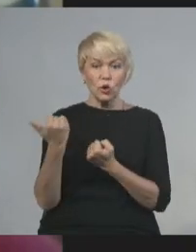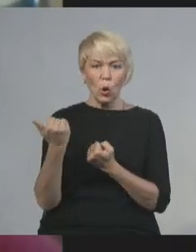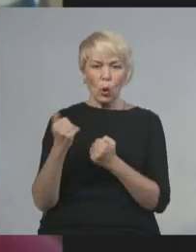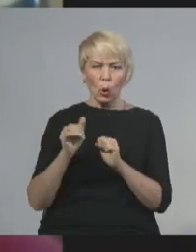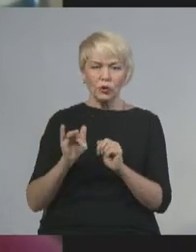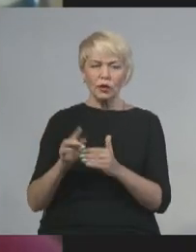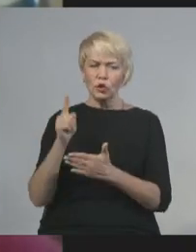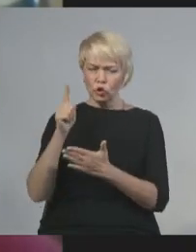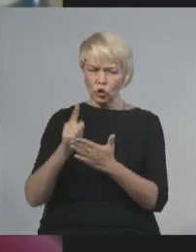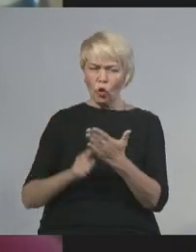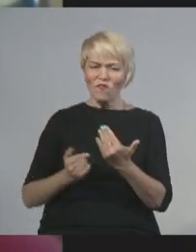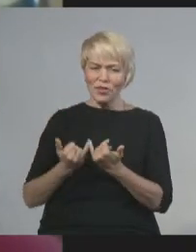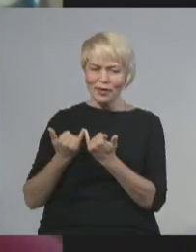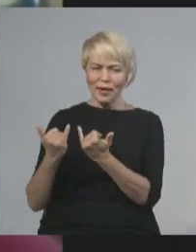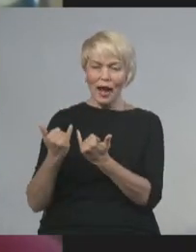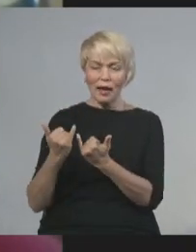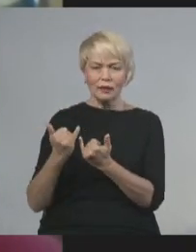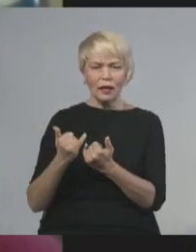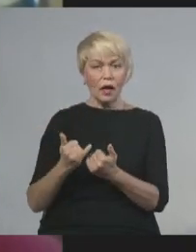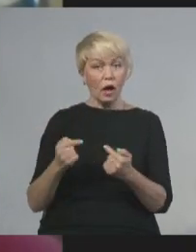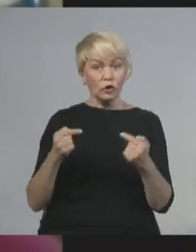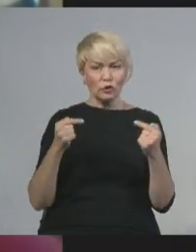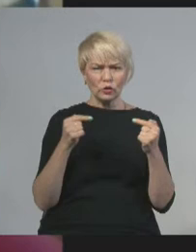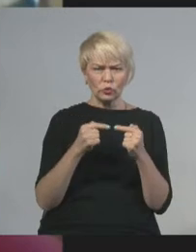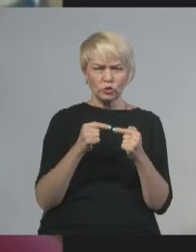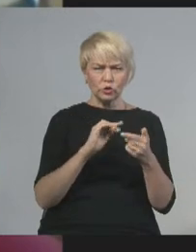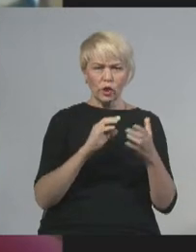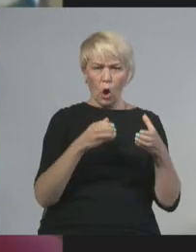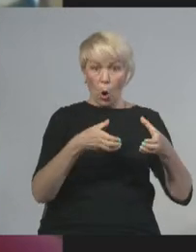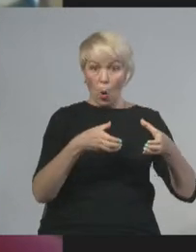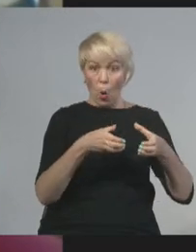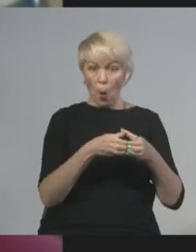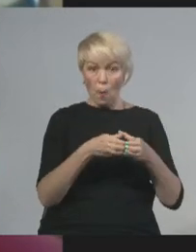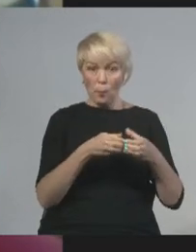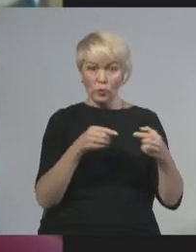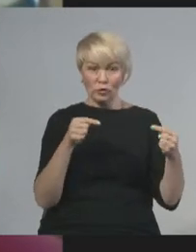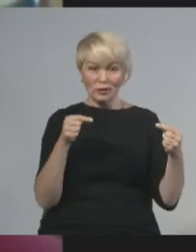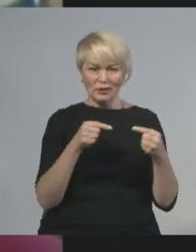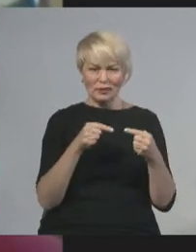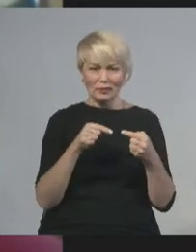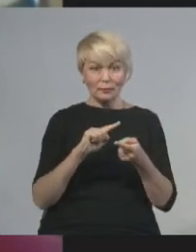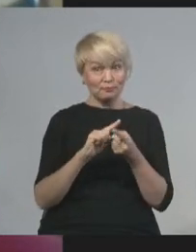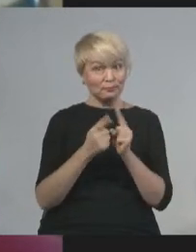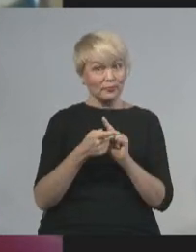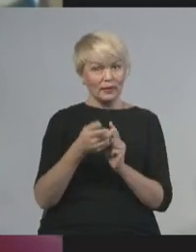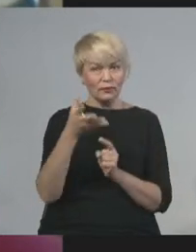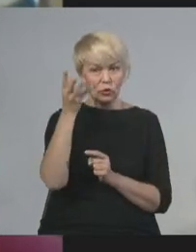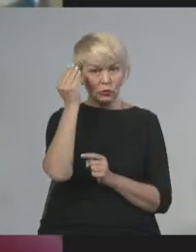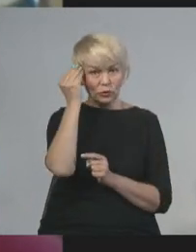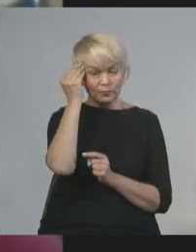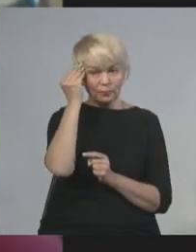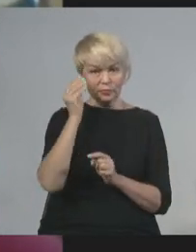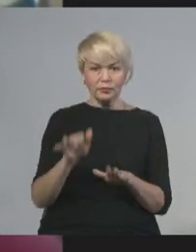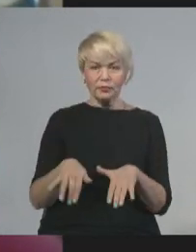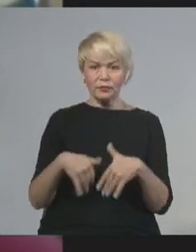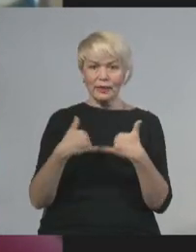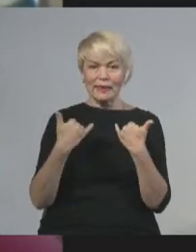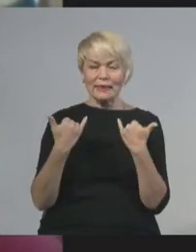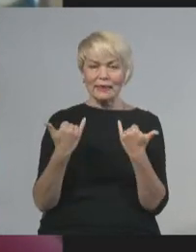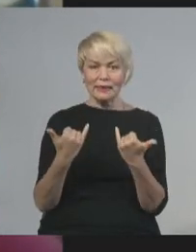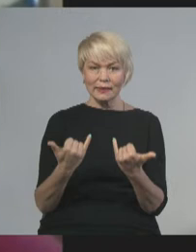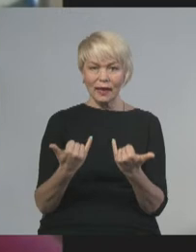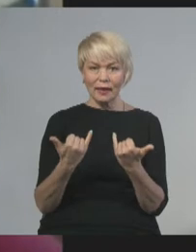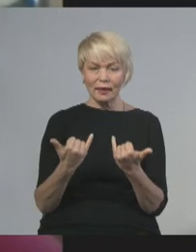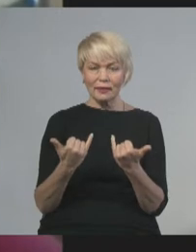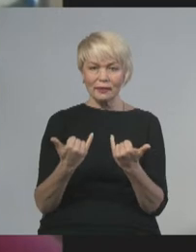but definitely the opposition uh changed its mind um we faced and right now uh actually it led to the